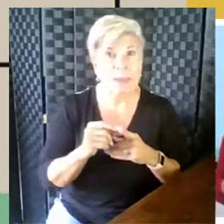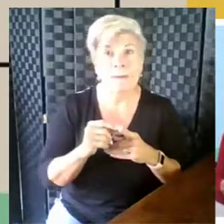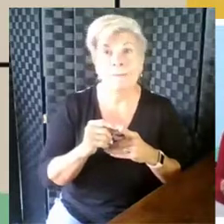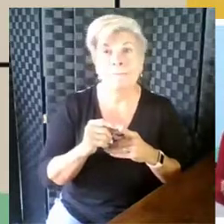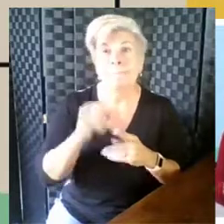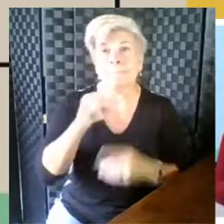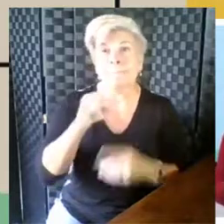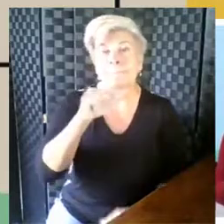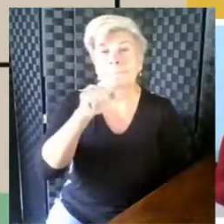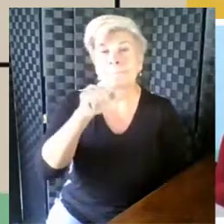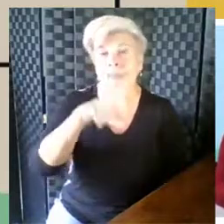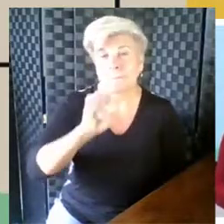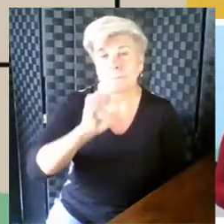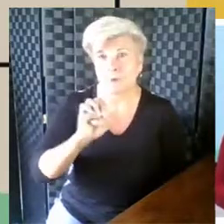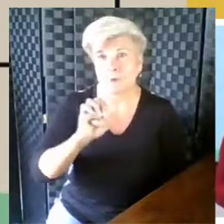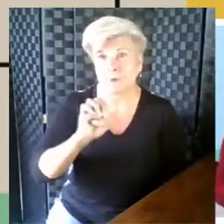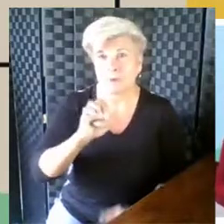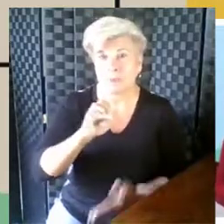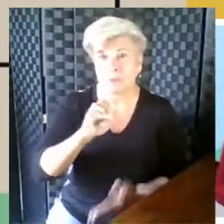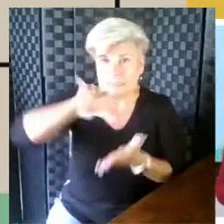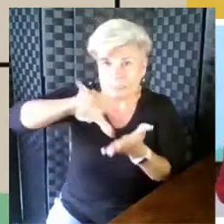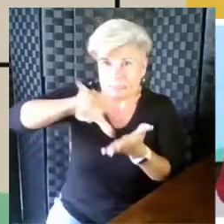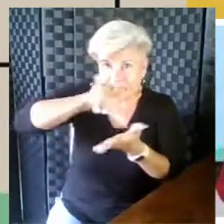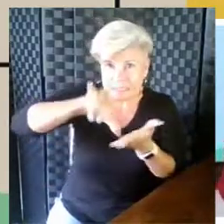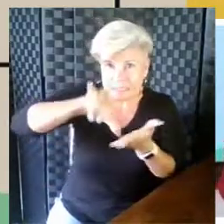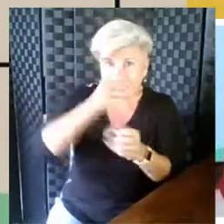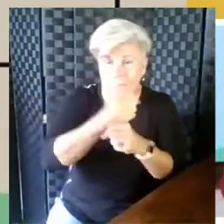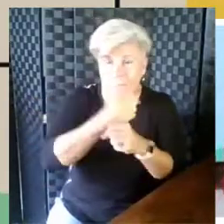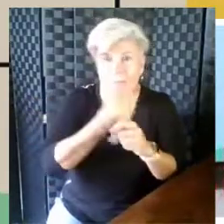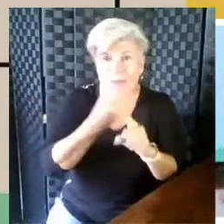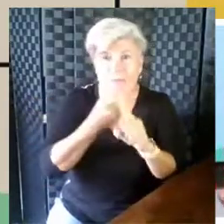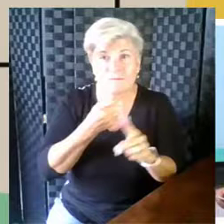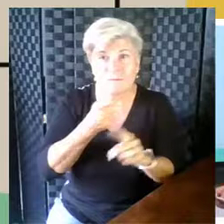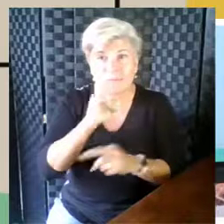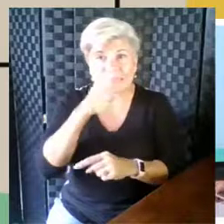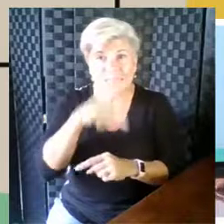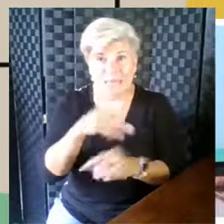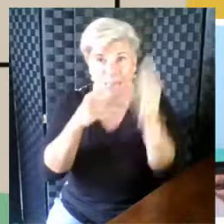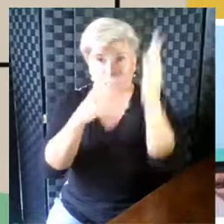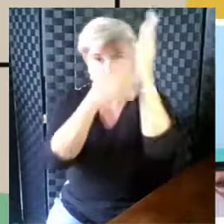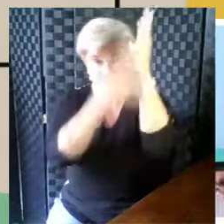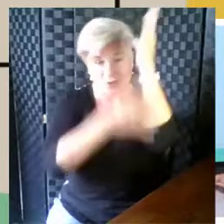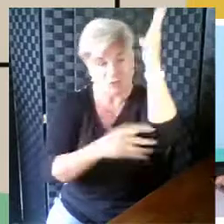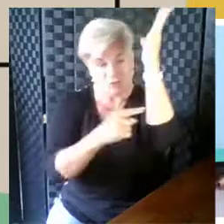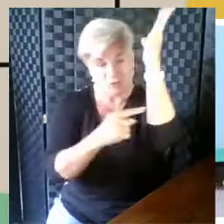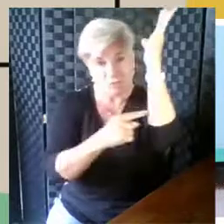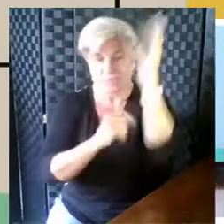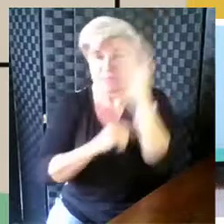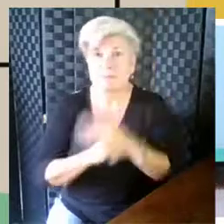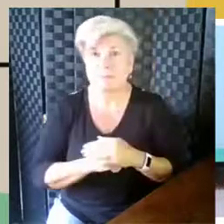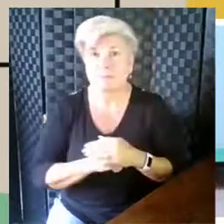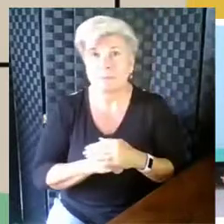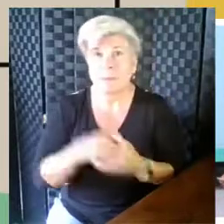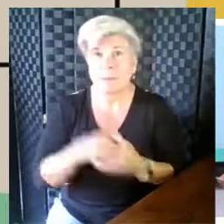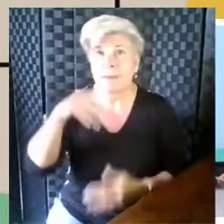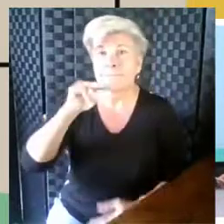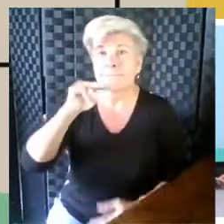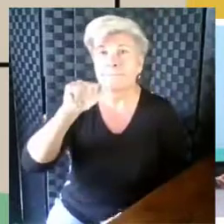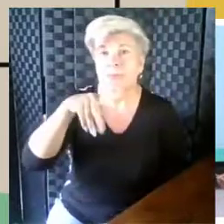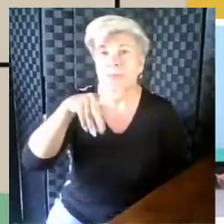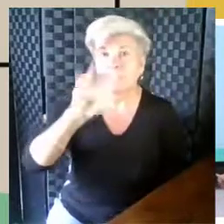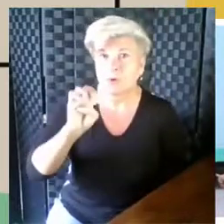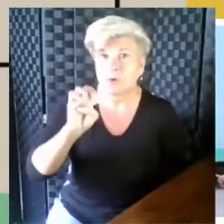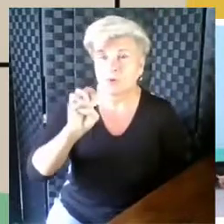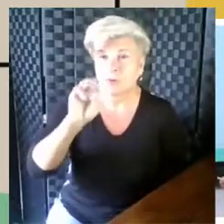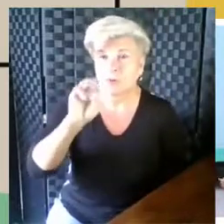maple. Maple syrup is made from the sap of the maple tree. Maple. What